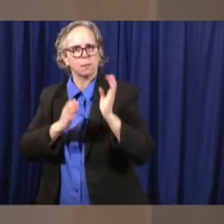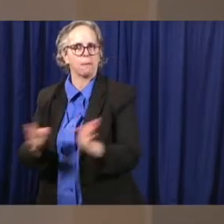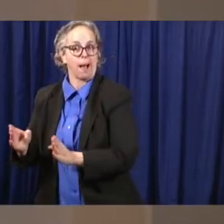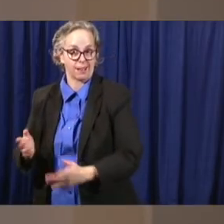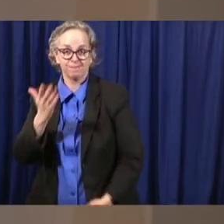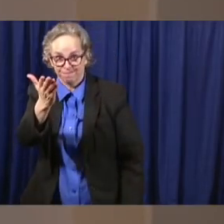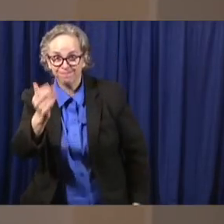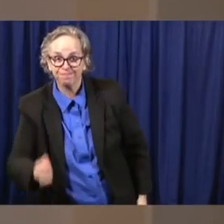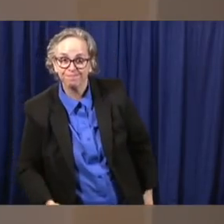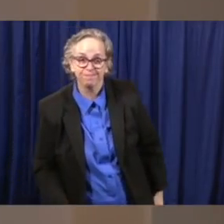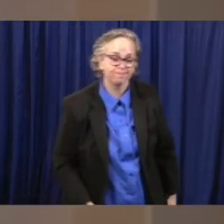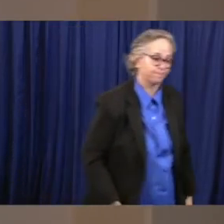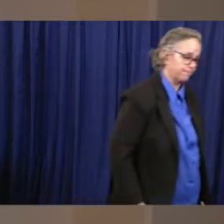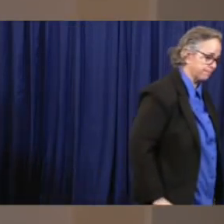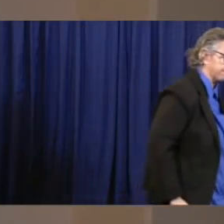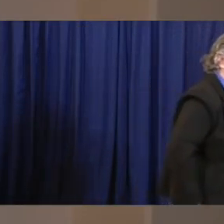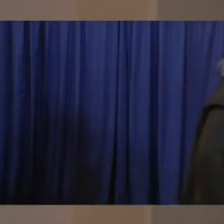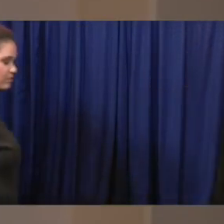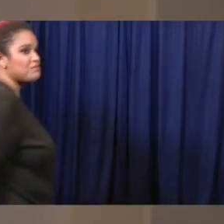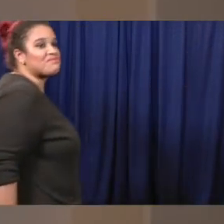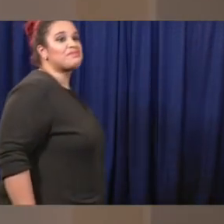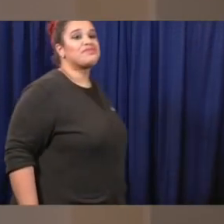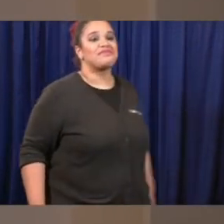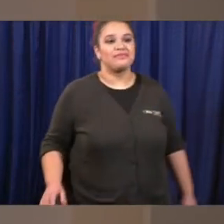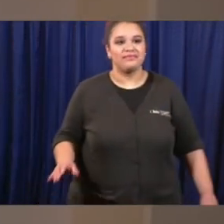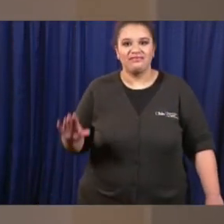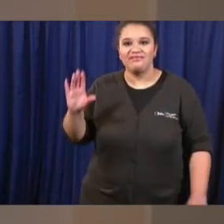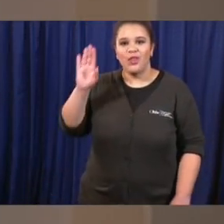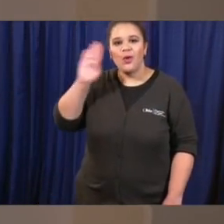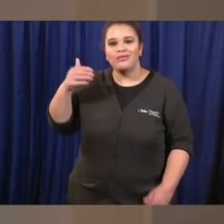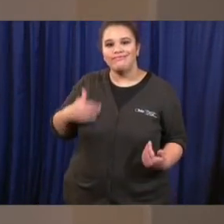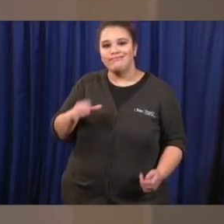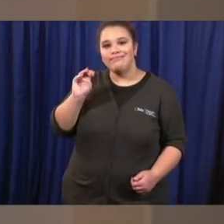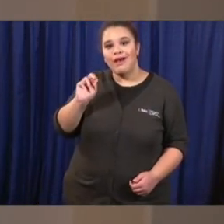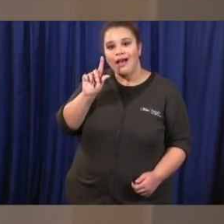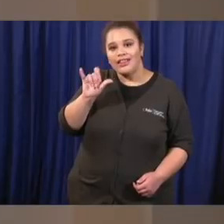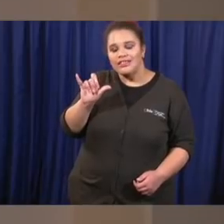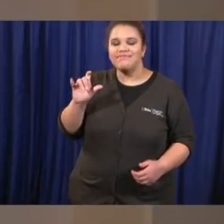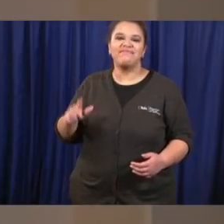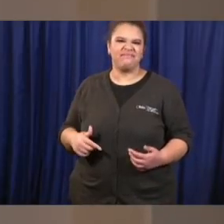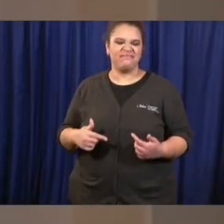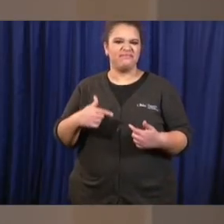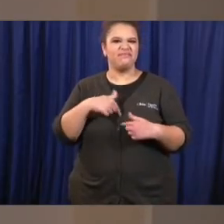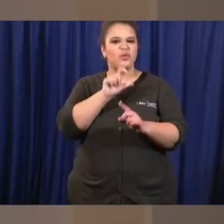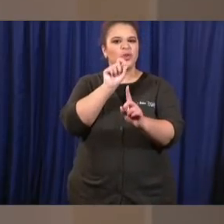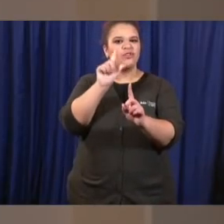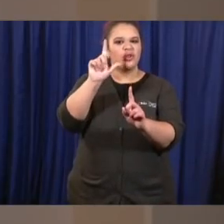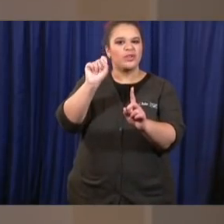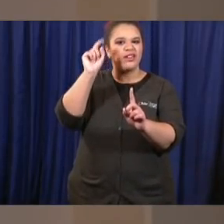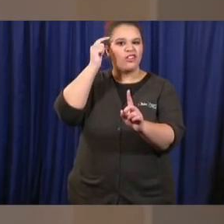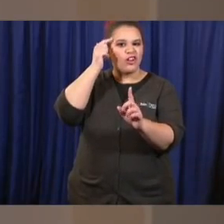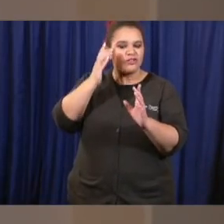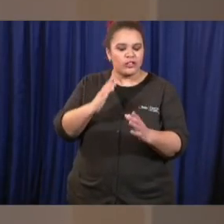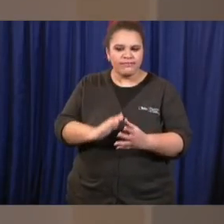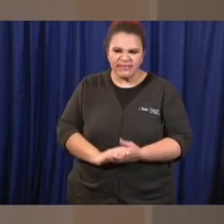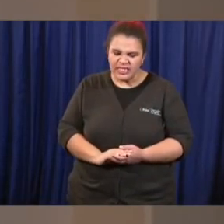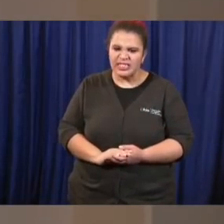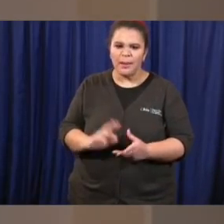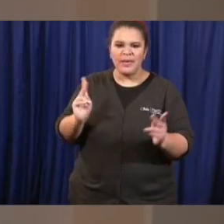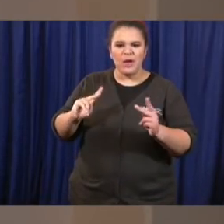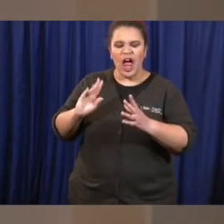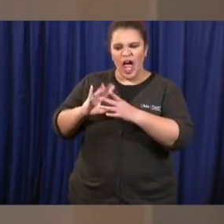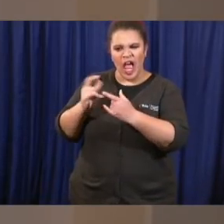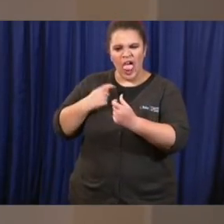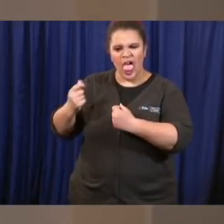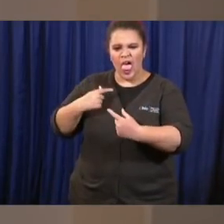question is for the Lieutenant Governor. We've been inundated with viewer comments saying that they go to the unemployment website and